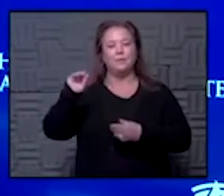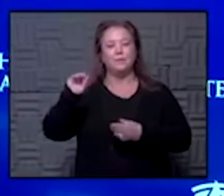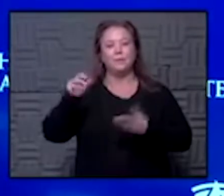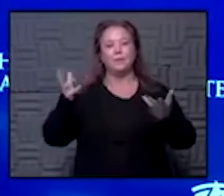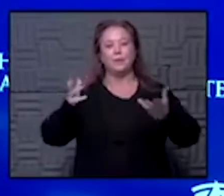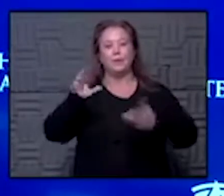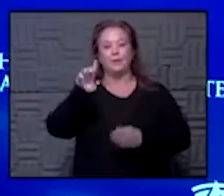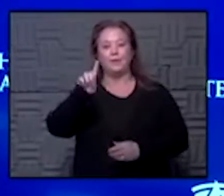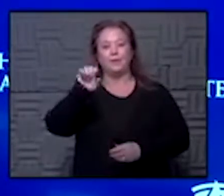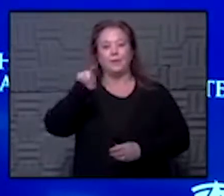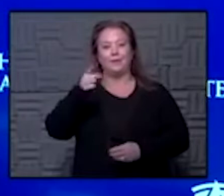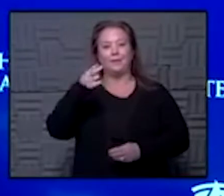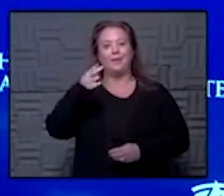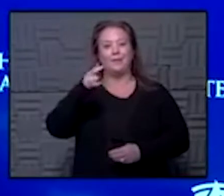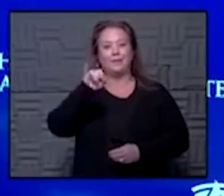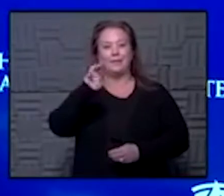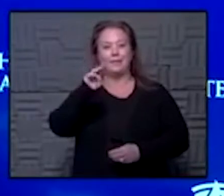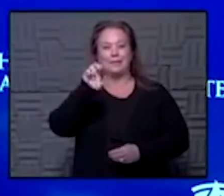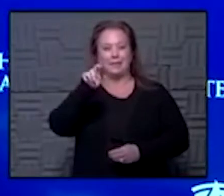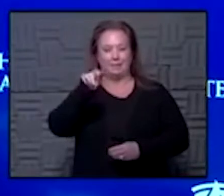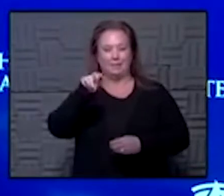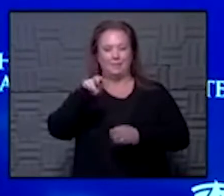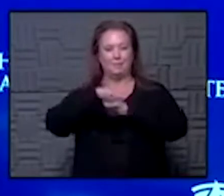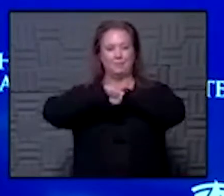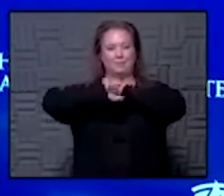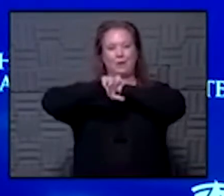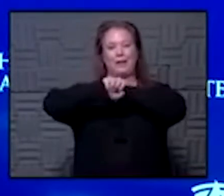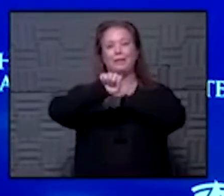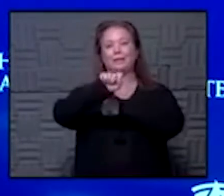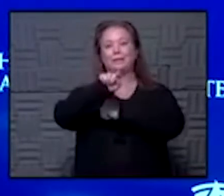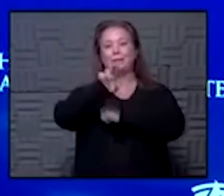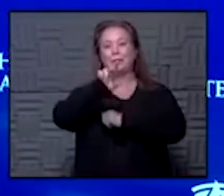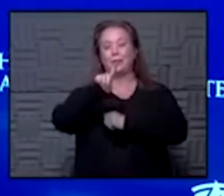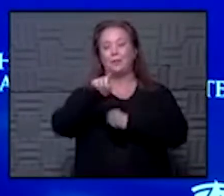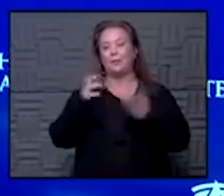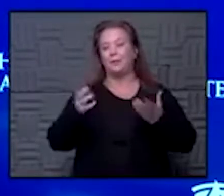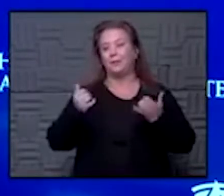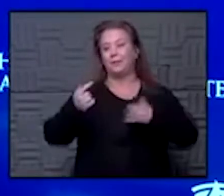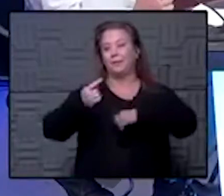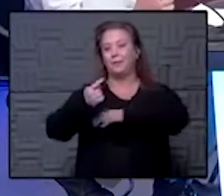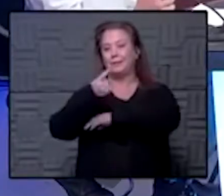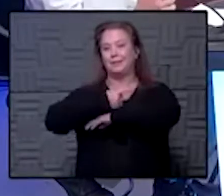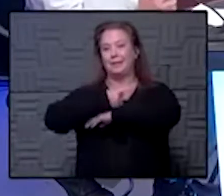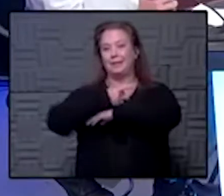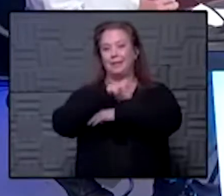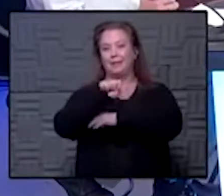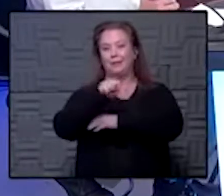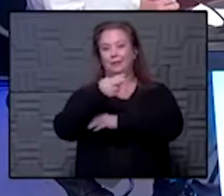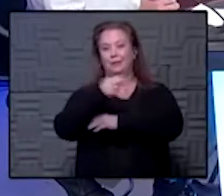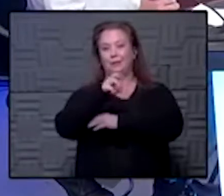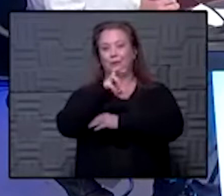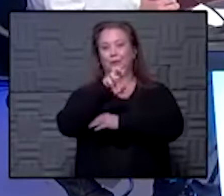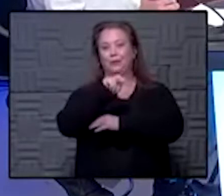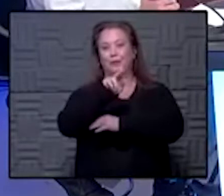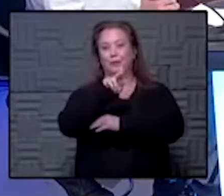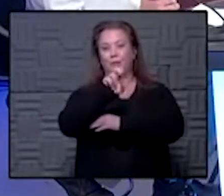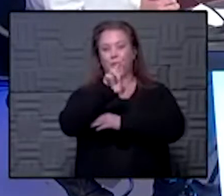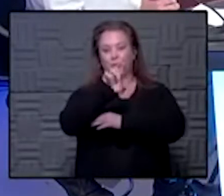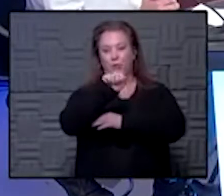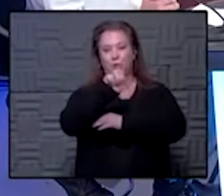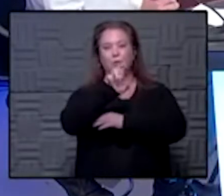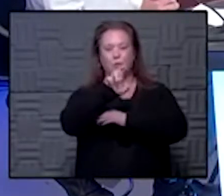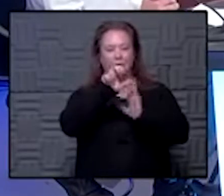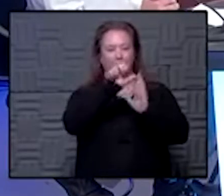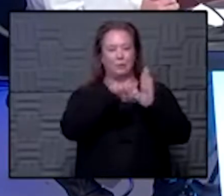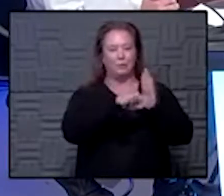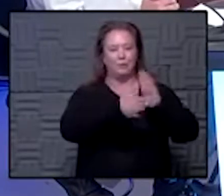you from the Dolph C. Simons Jr. Family Broadcast Studio. With us in studio this morning is Dr. Sean Coomer. He's Vice President of Perioperative and